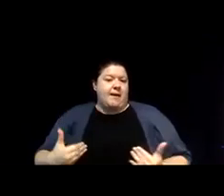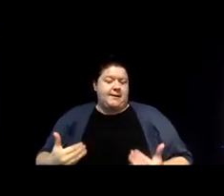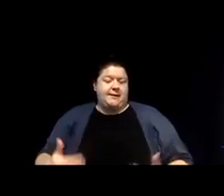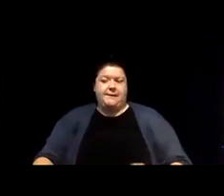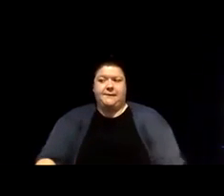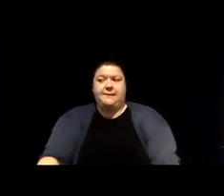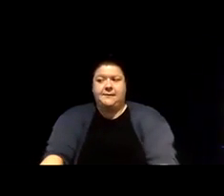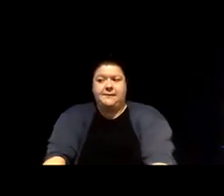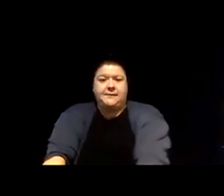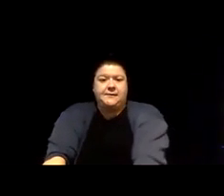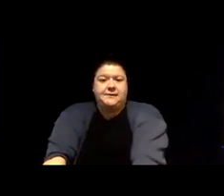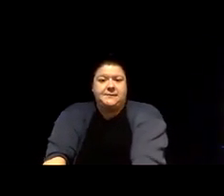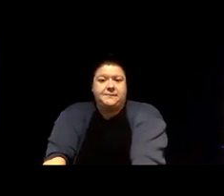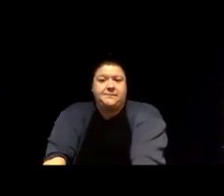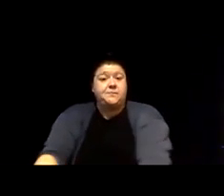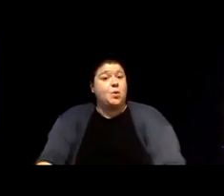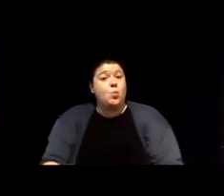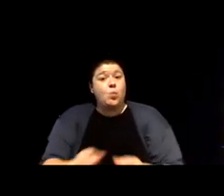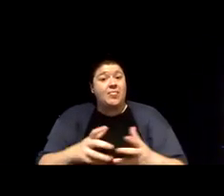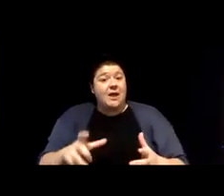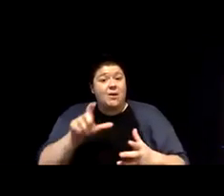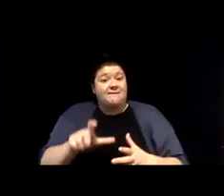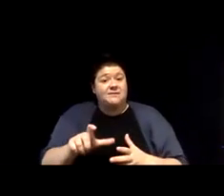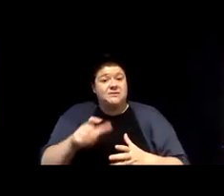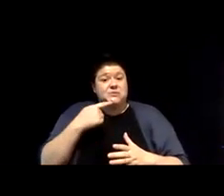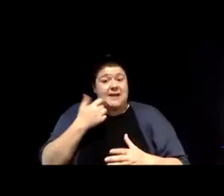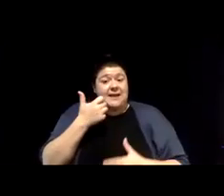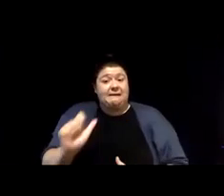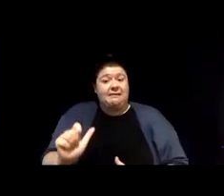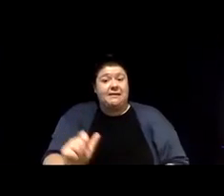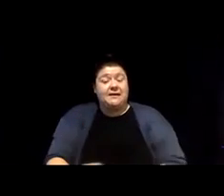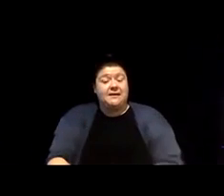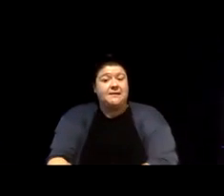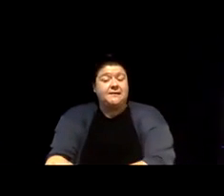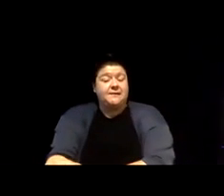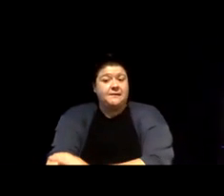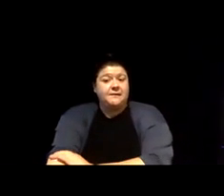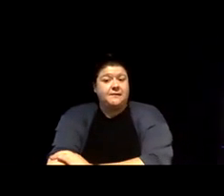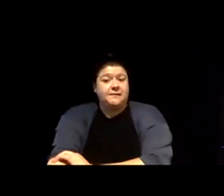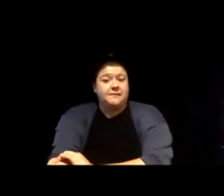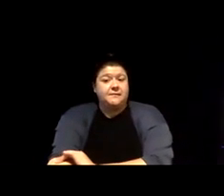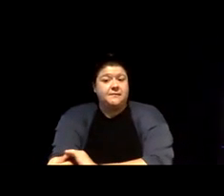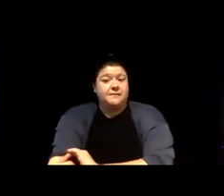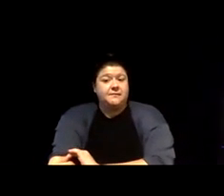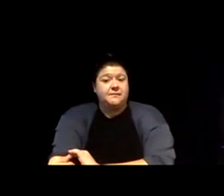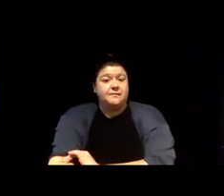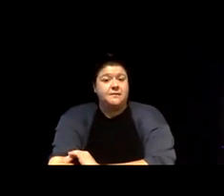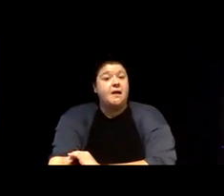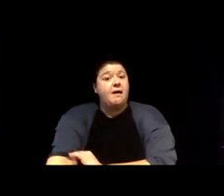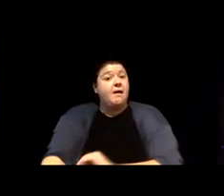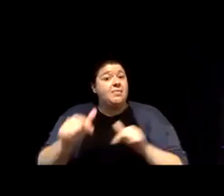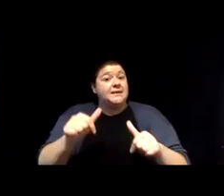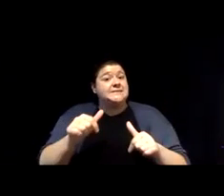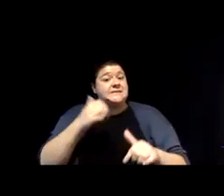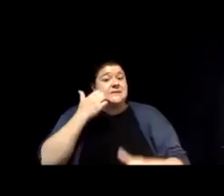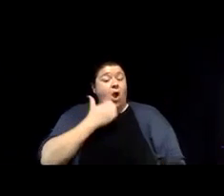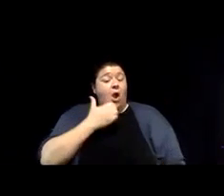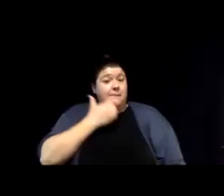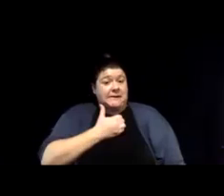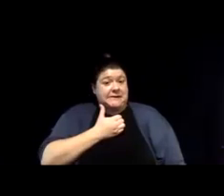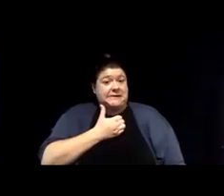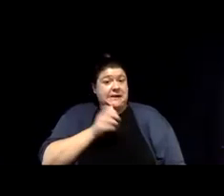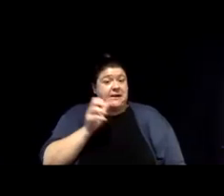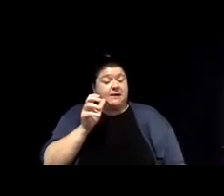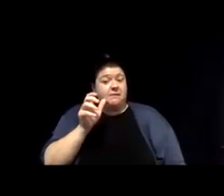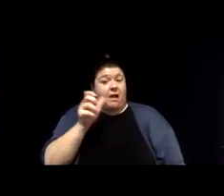having to say anything. And this can be, you know, this is very common in Latin America or in other countries to